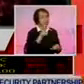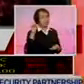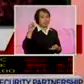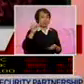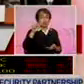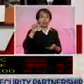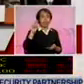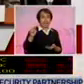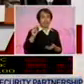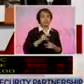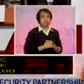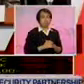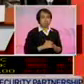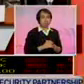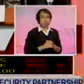subpoena.